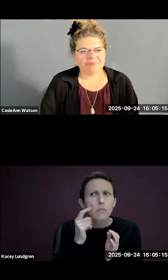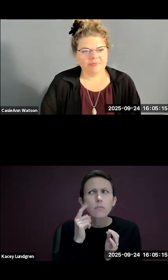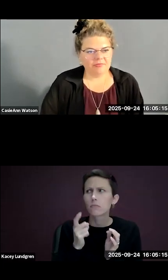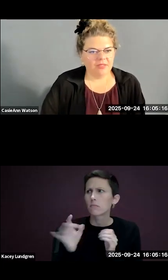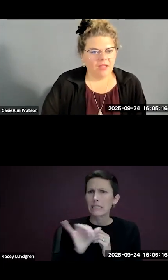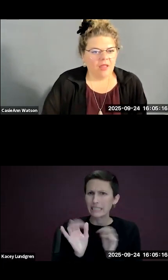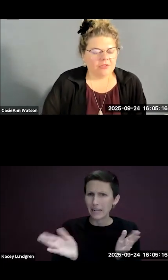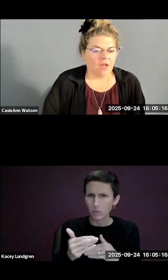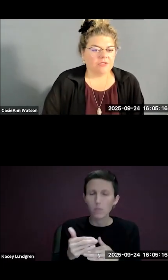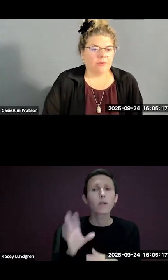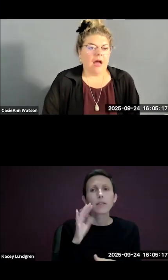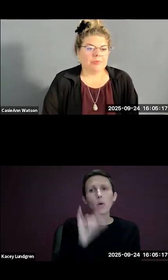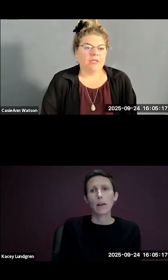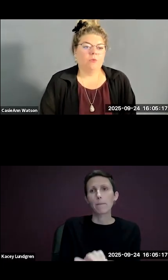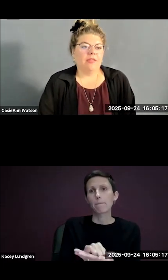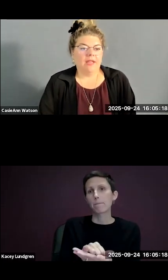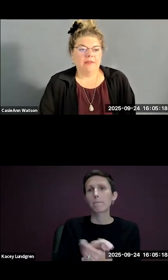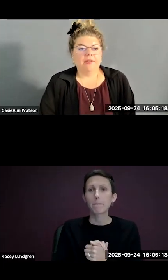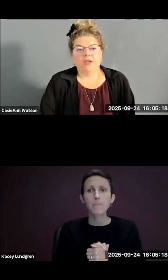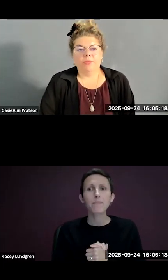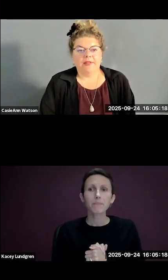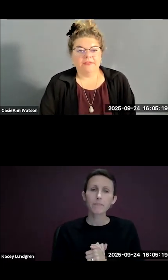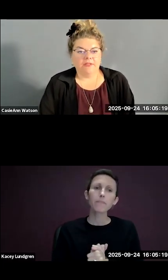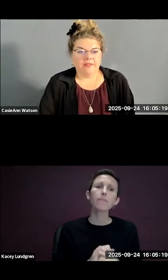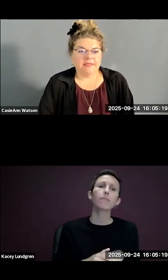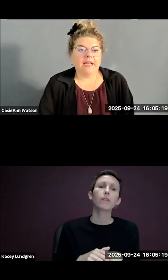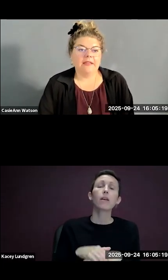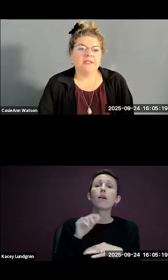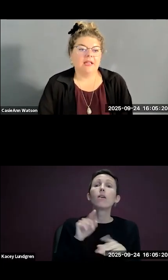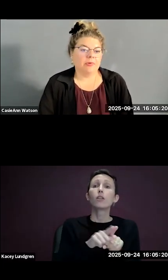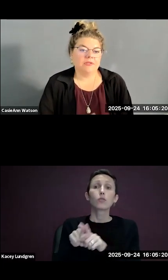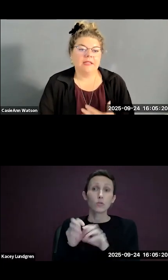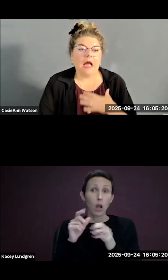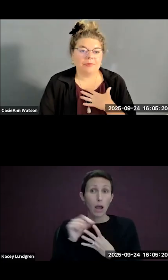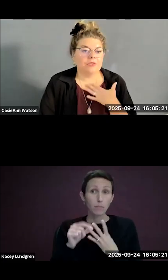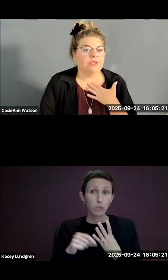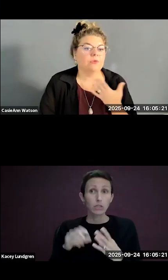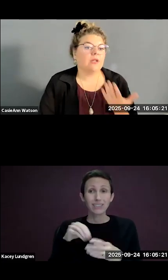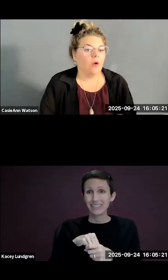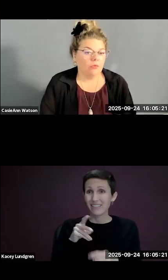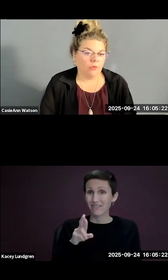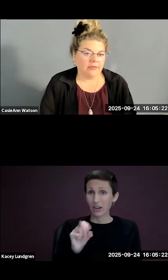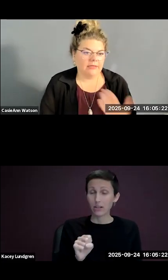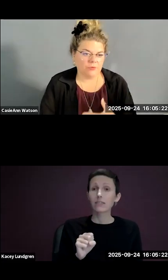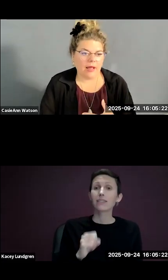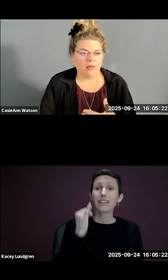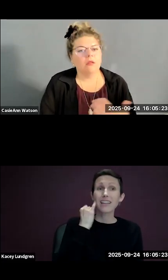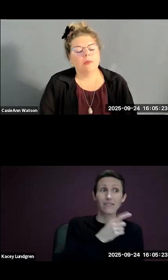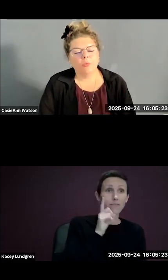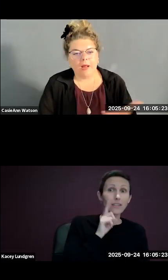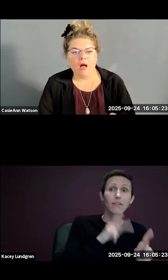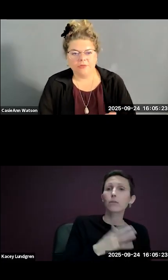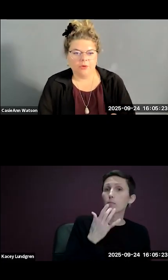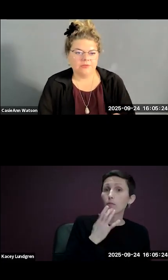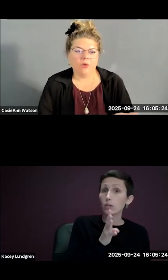call. There's also an option within video relay service that gives the deaf person the option to use their own voice as